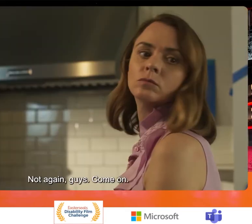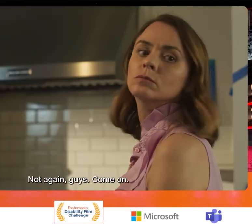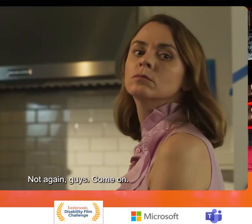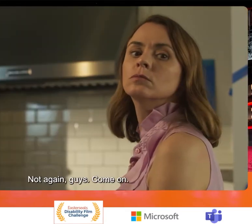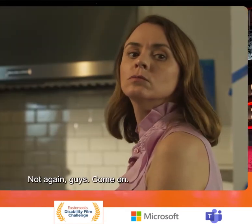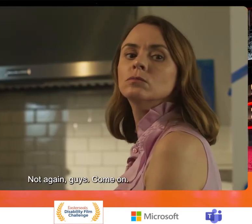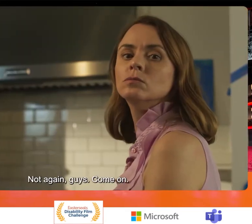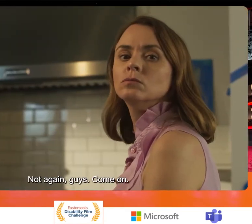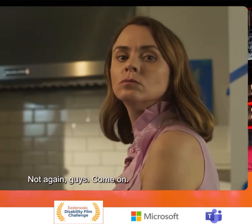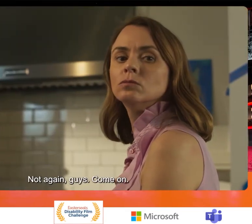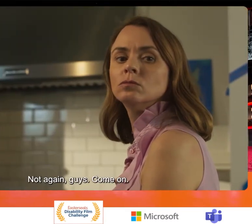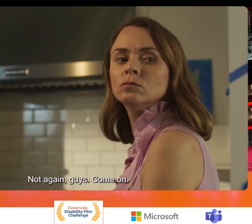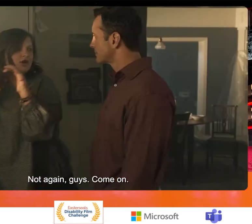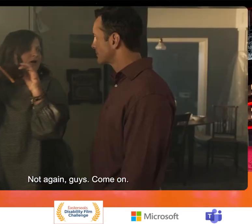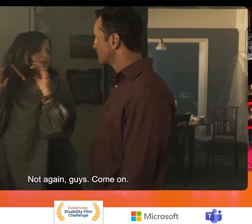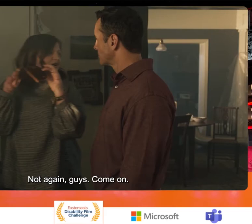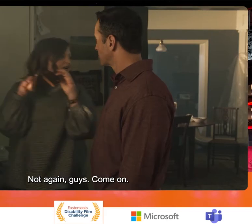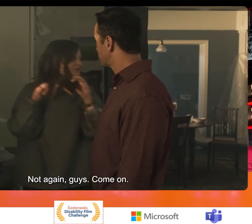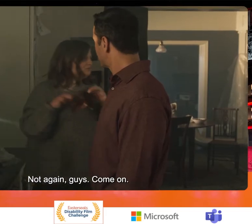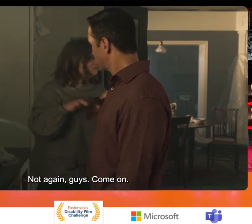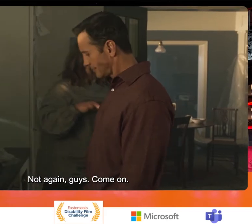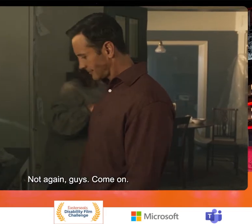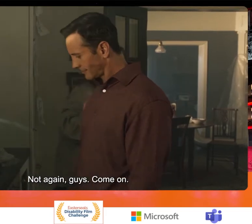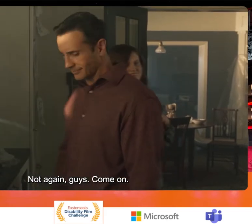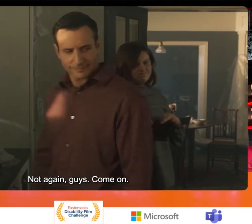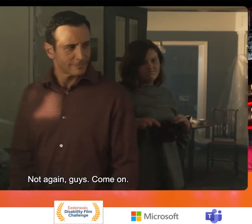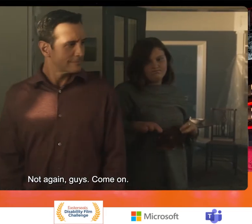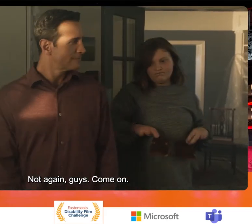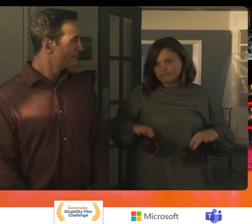Not again, guys! Come on!